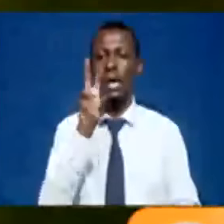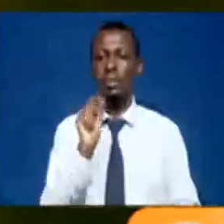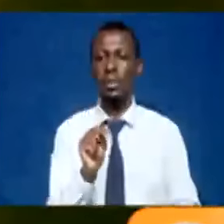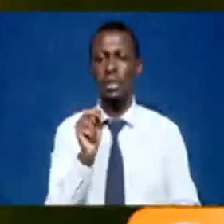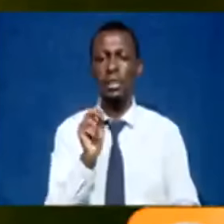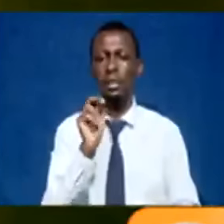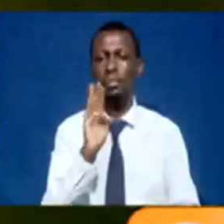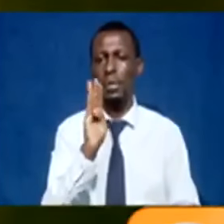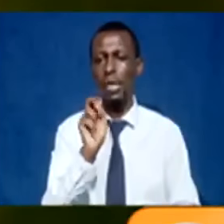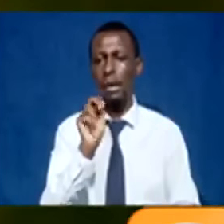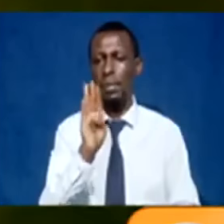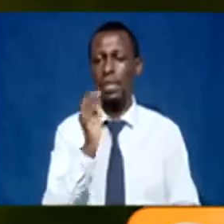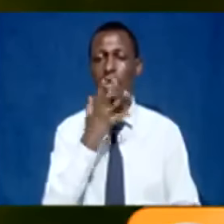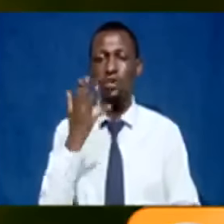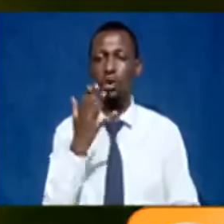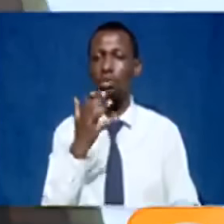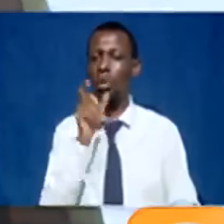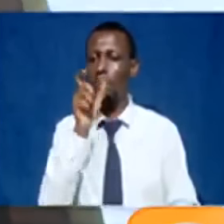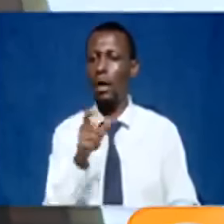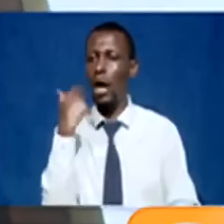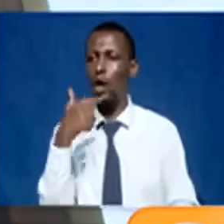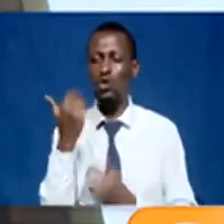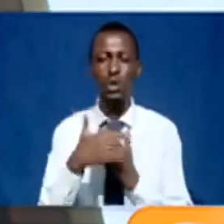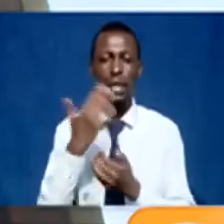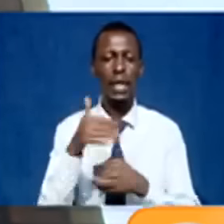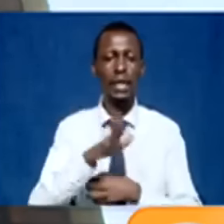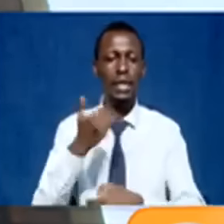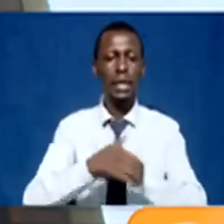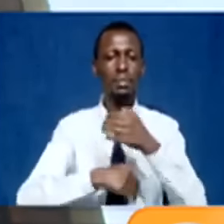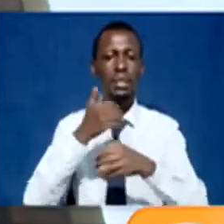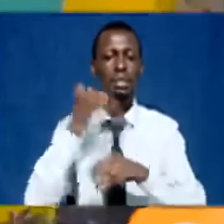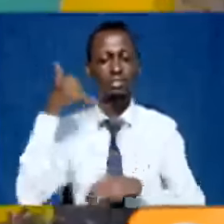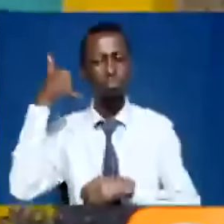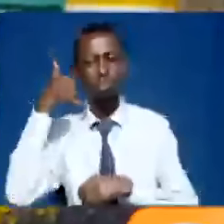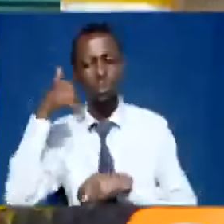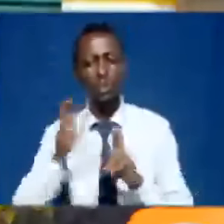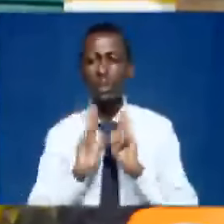a call from the caretaker who discovered body parts inside the trash bag in the house.